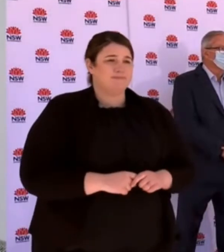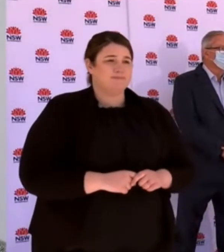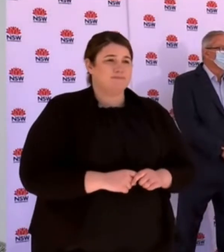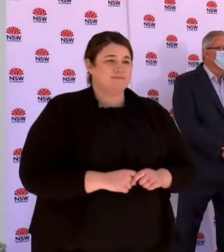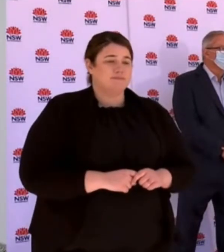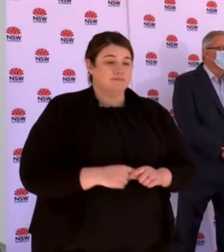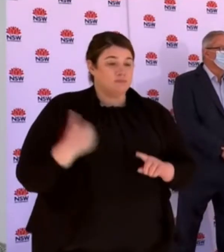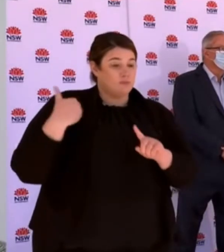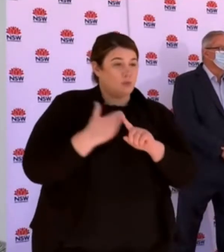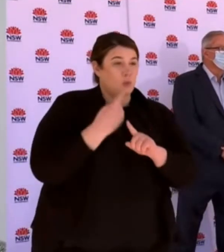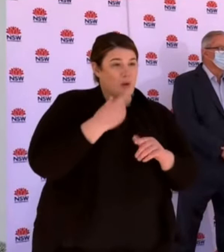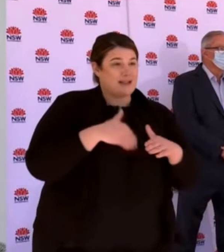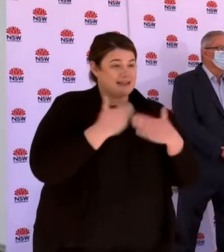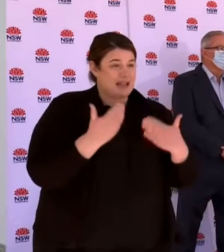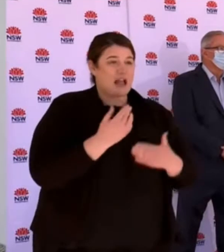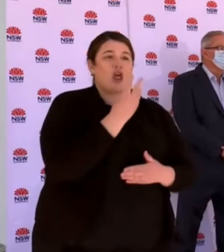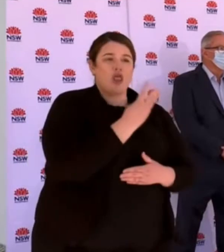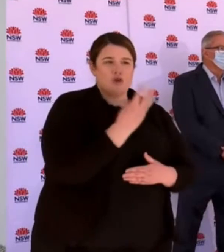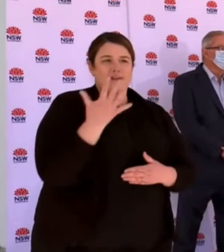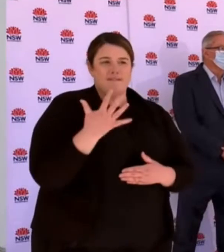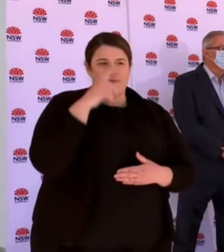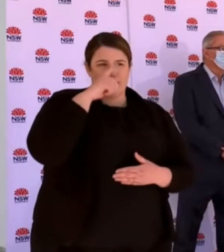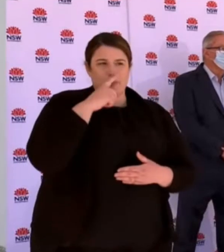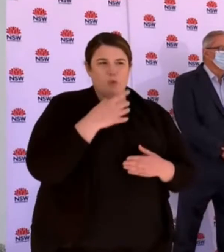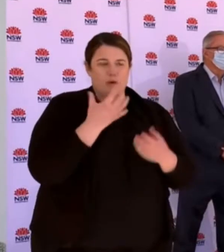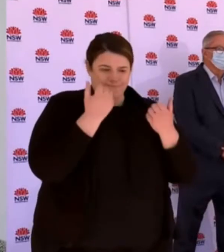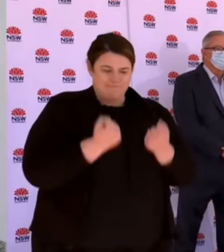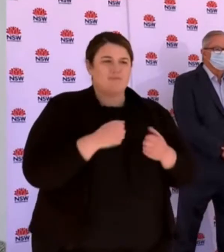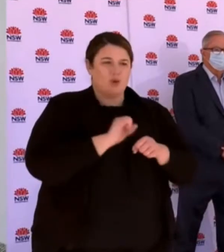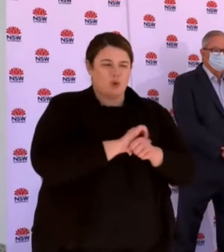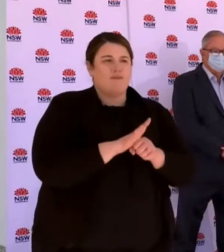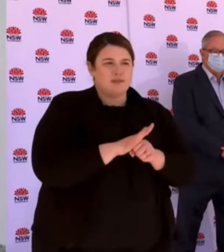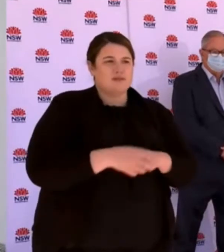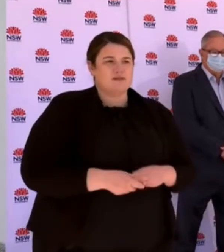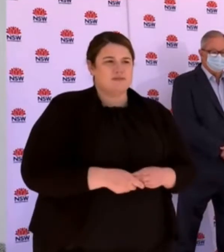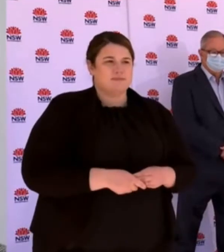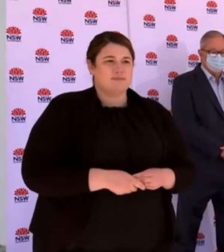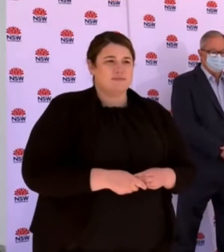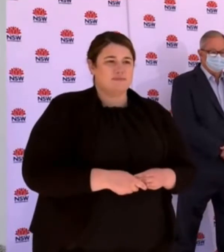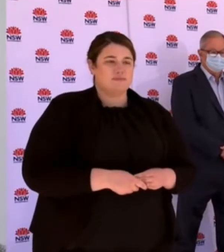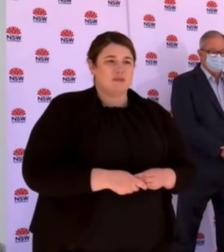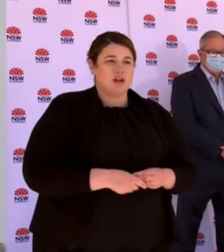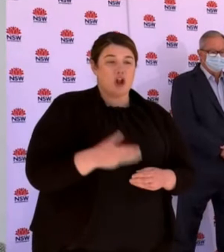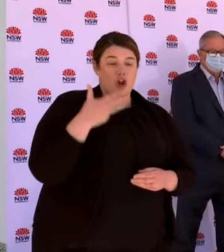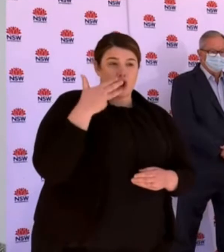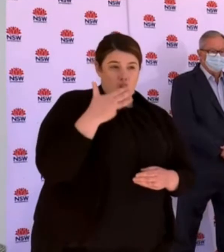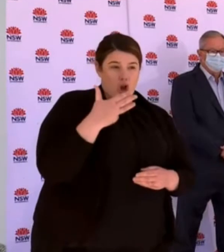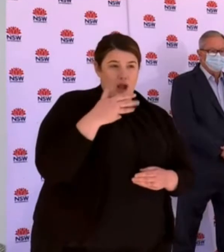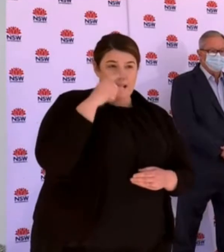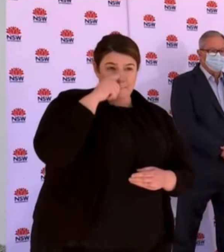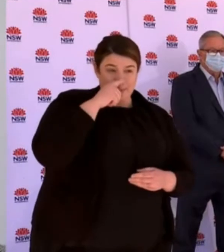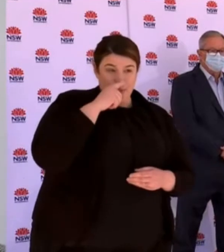as predicted, we had 35 cases of community transmission. Pleasingly, 9 of those